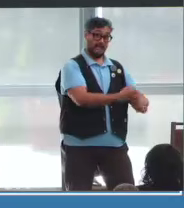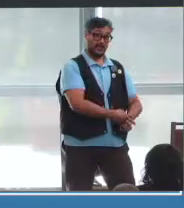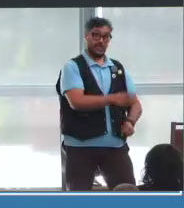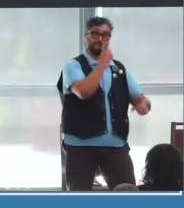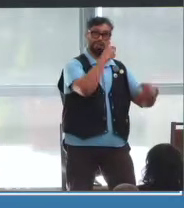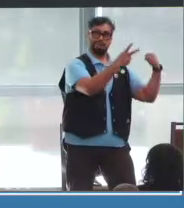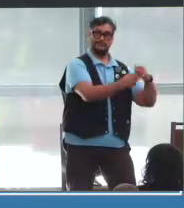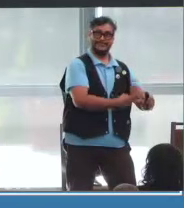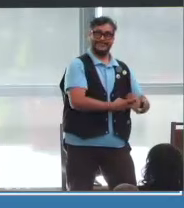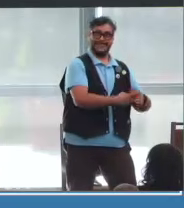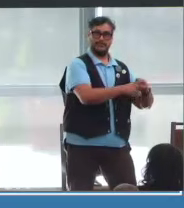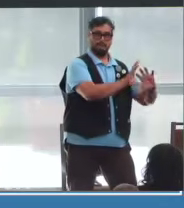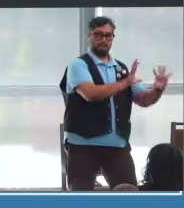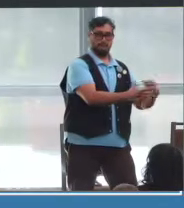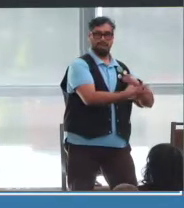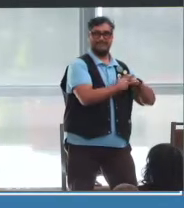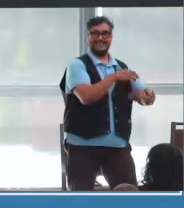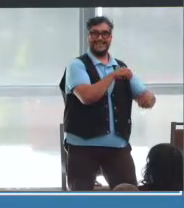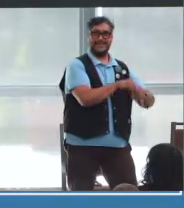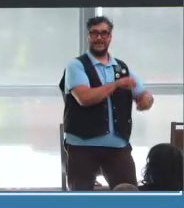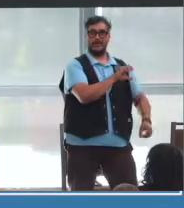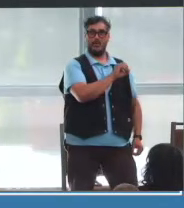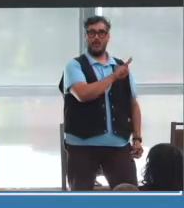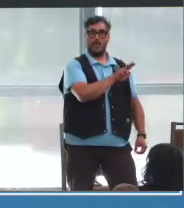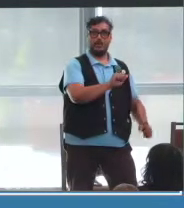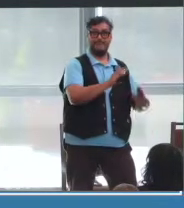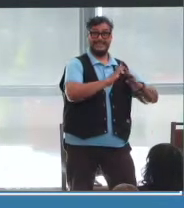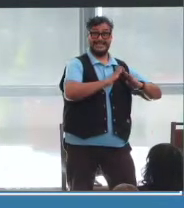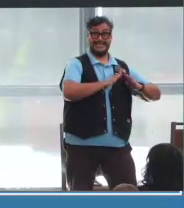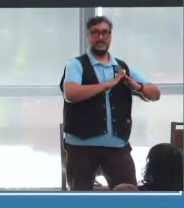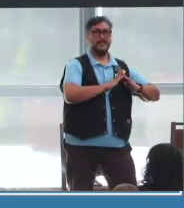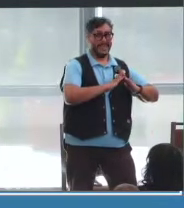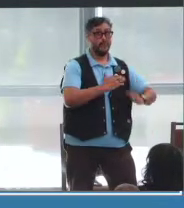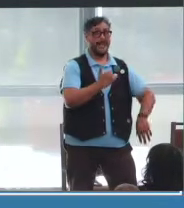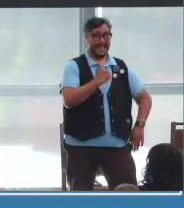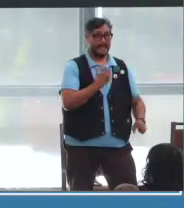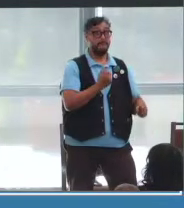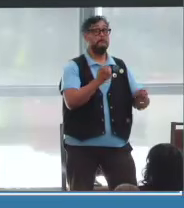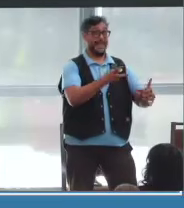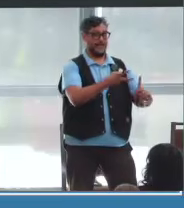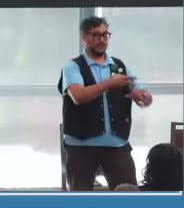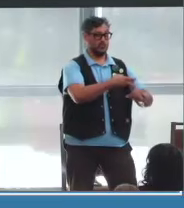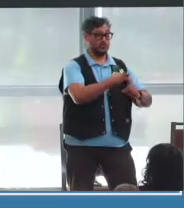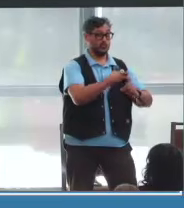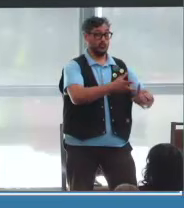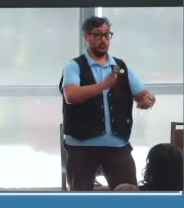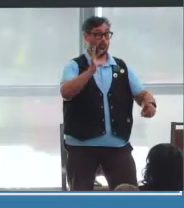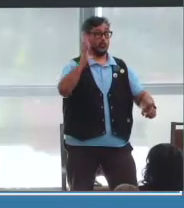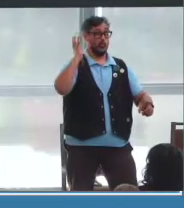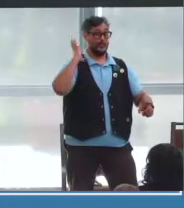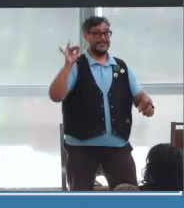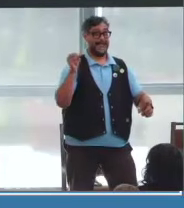defense repository in Oklahoma City. And there were several 100,000 recruits in the early